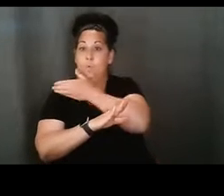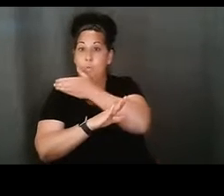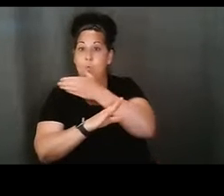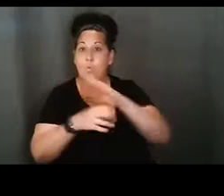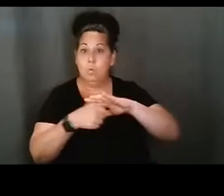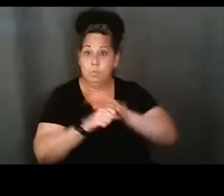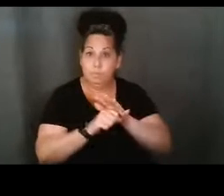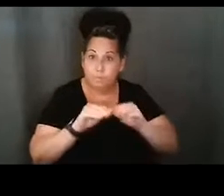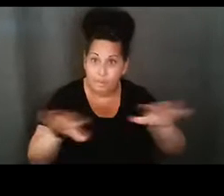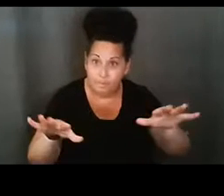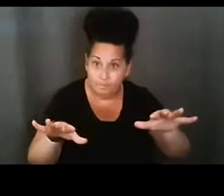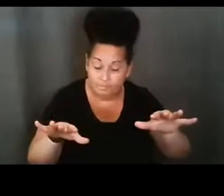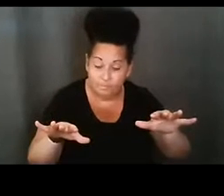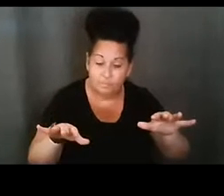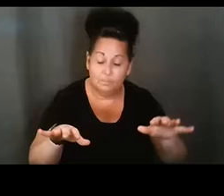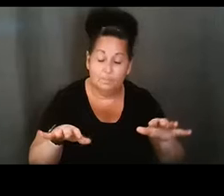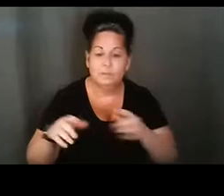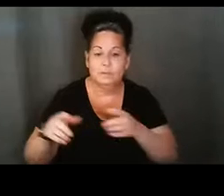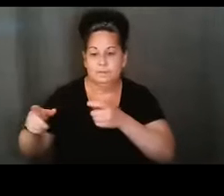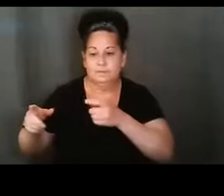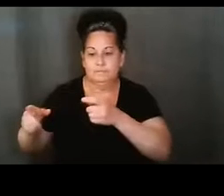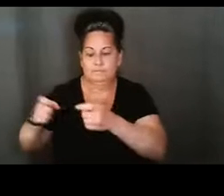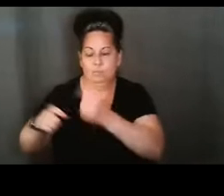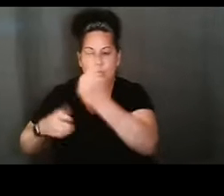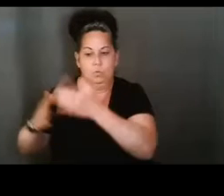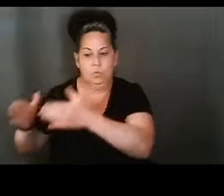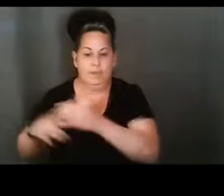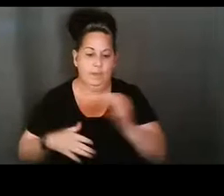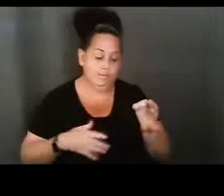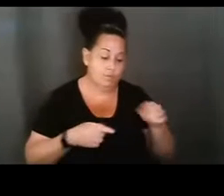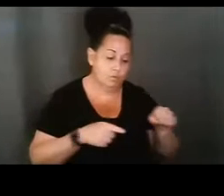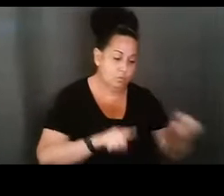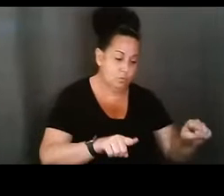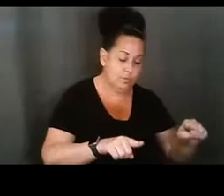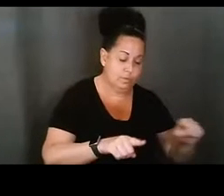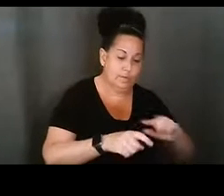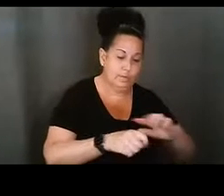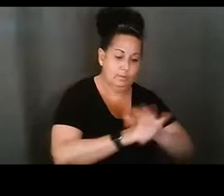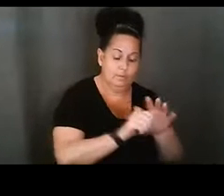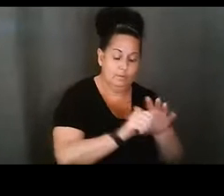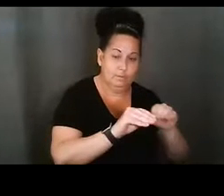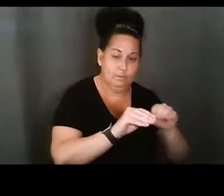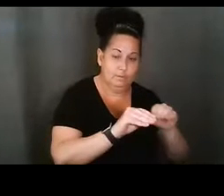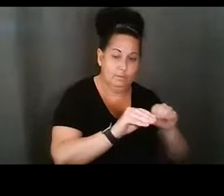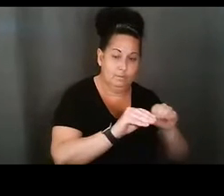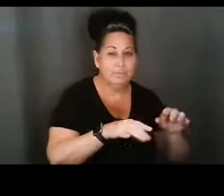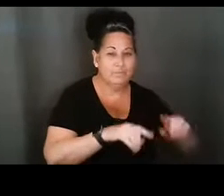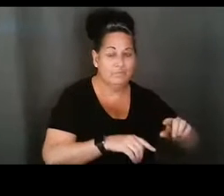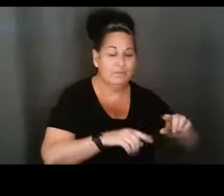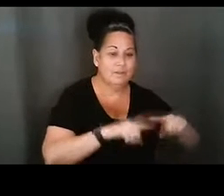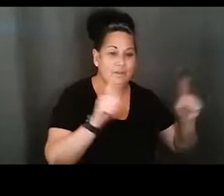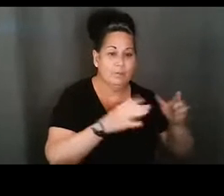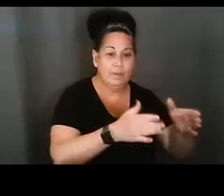one way. But if it happened during the pandemic, it's another approach. Now, let's say that it was going on all the